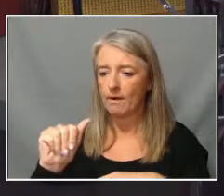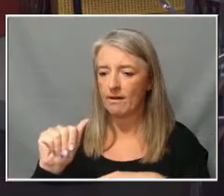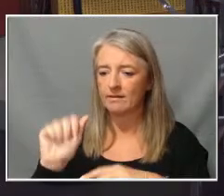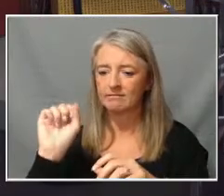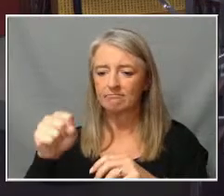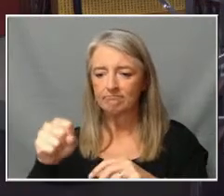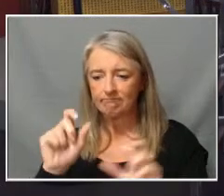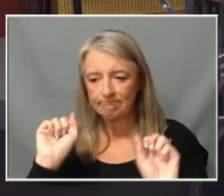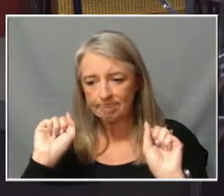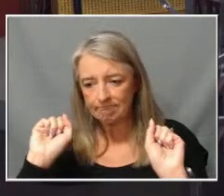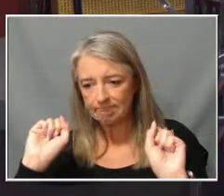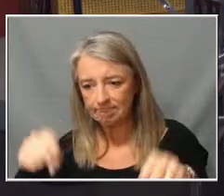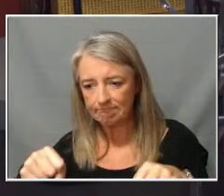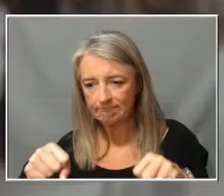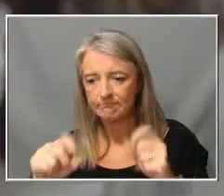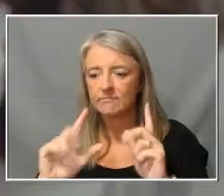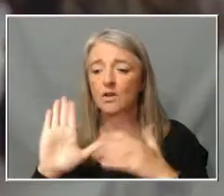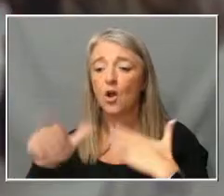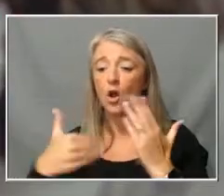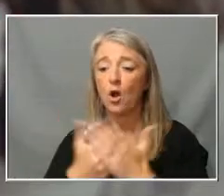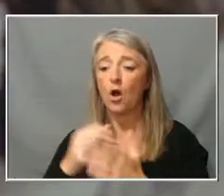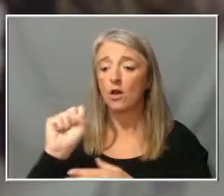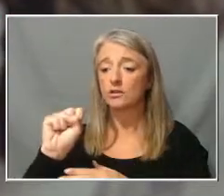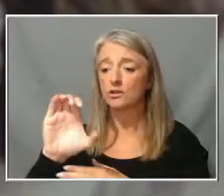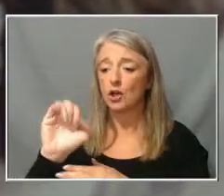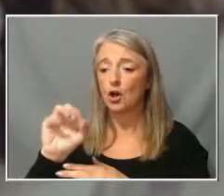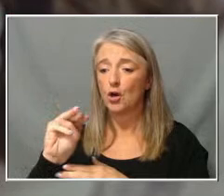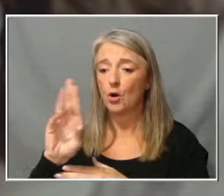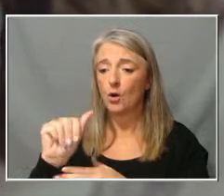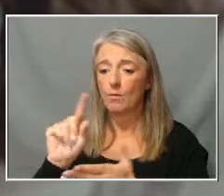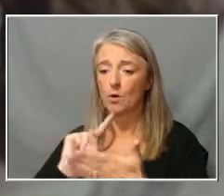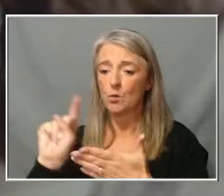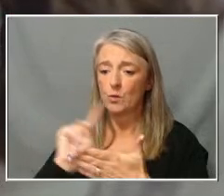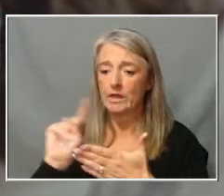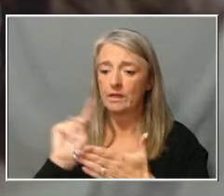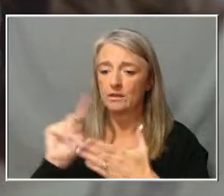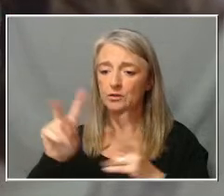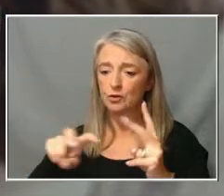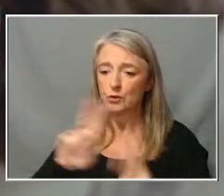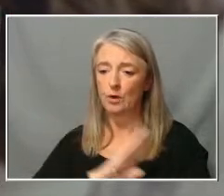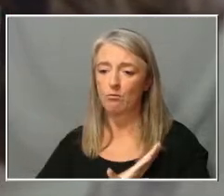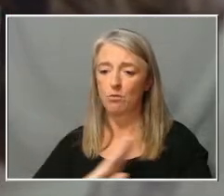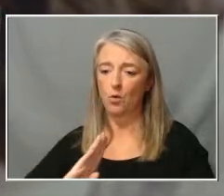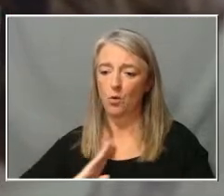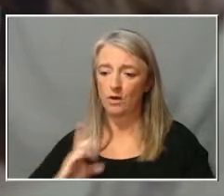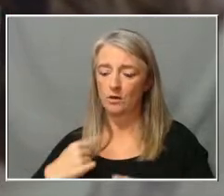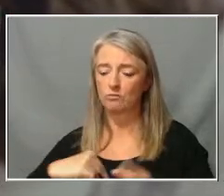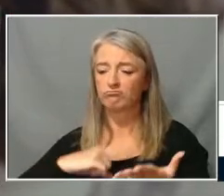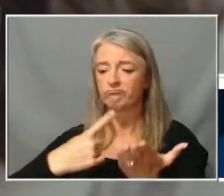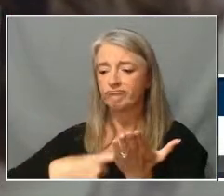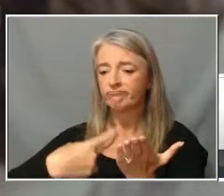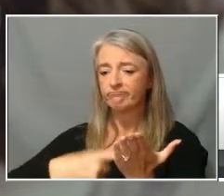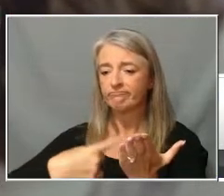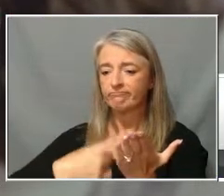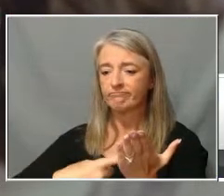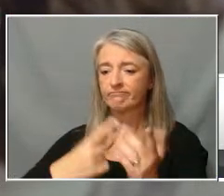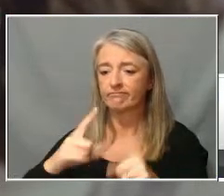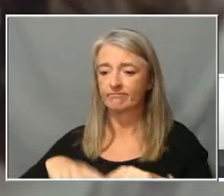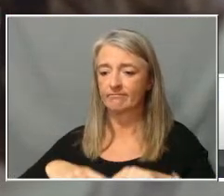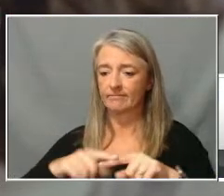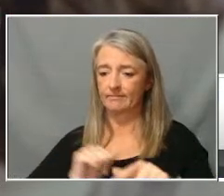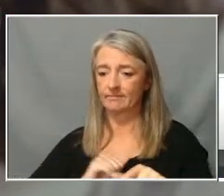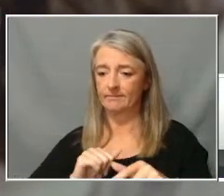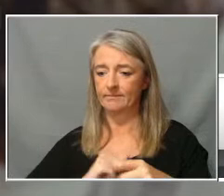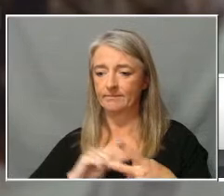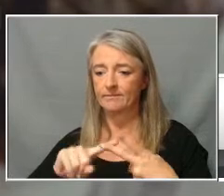fact, all of our sarcomas we present at our weekly sarcoma tumor board, which is attended by myself as